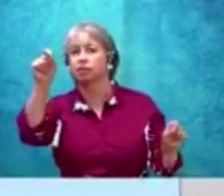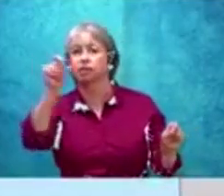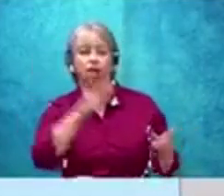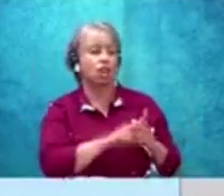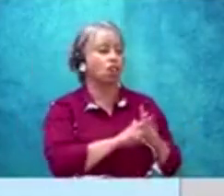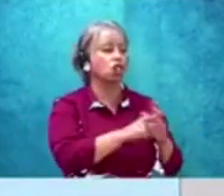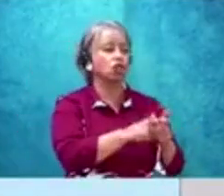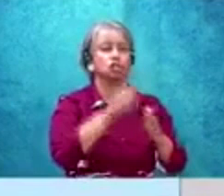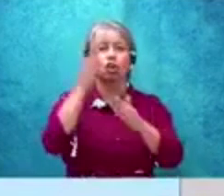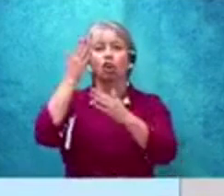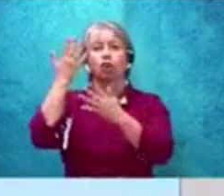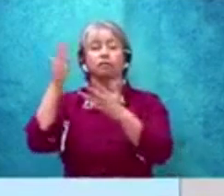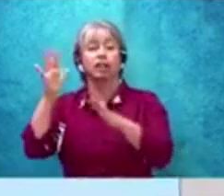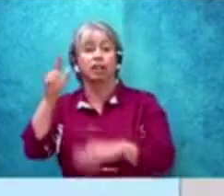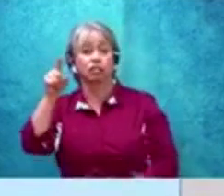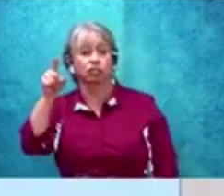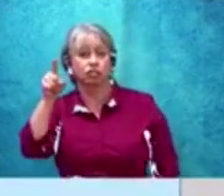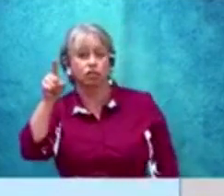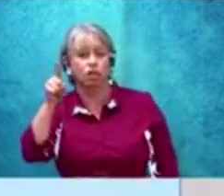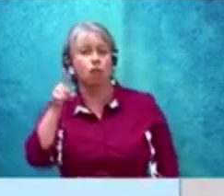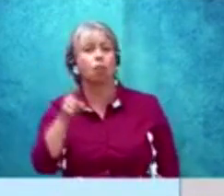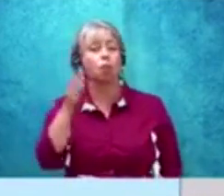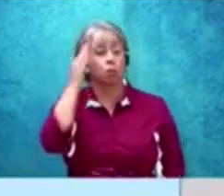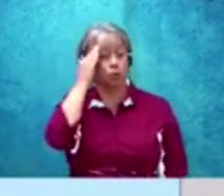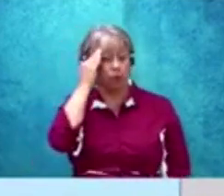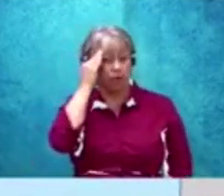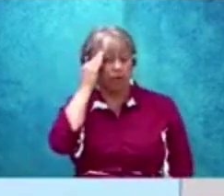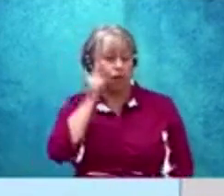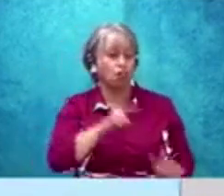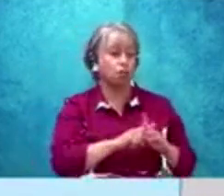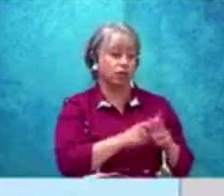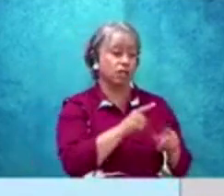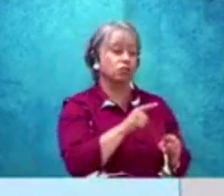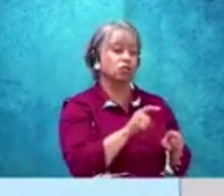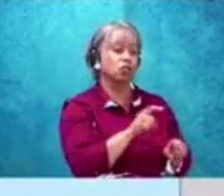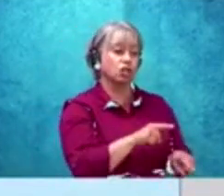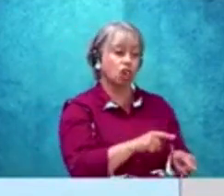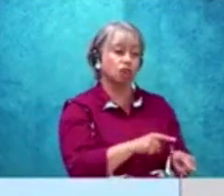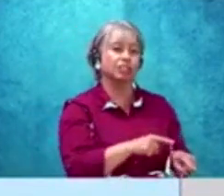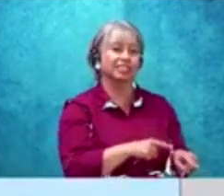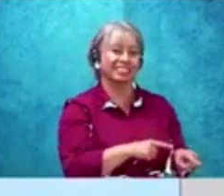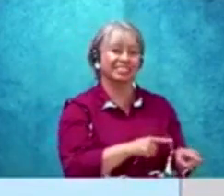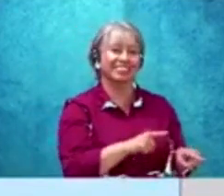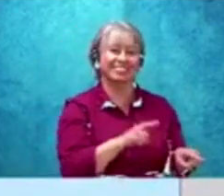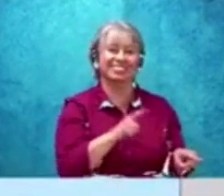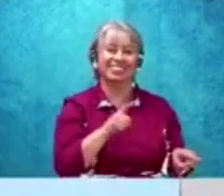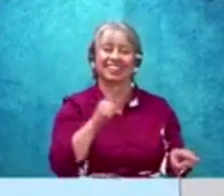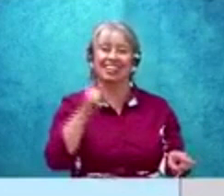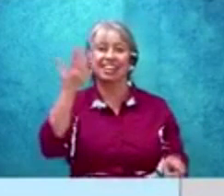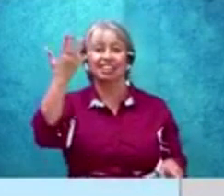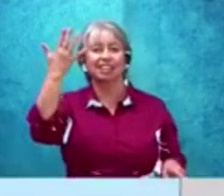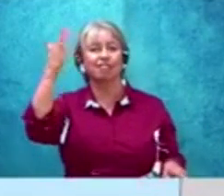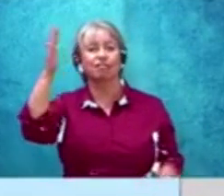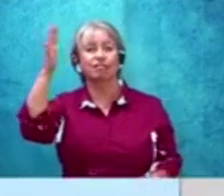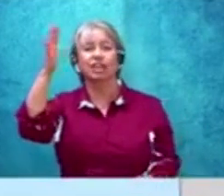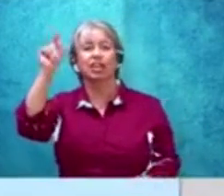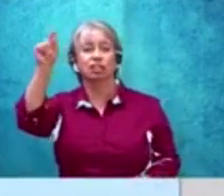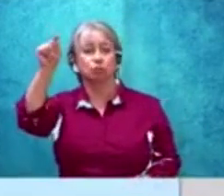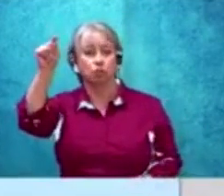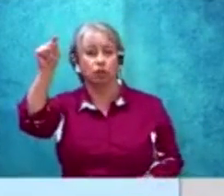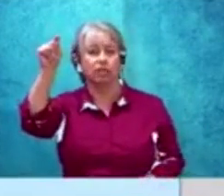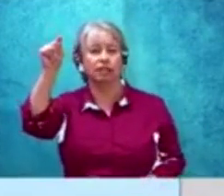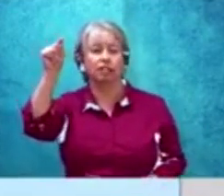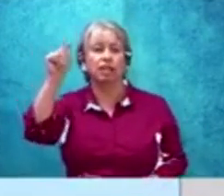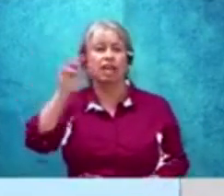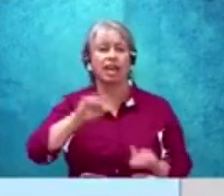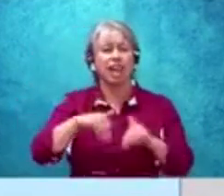end. And what do we know? Well, we know where our start point is, and we also know where our end point is. And how do we get